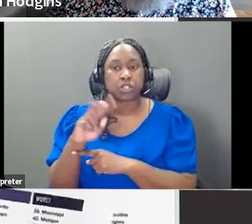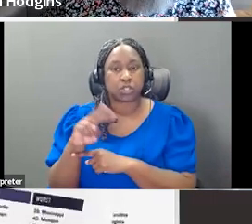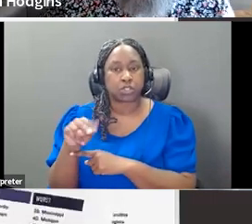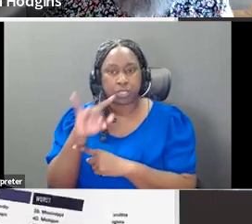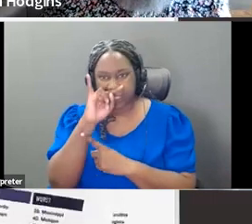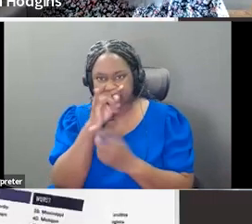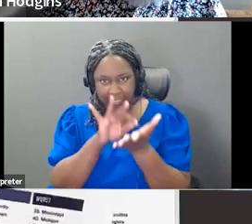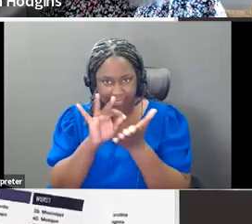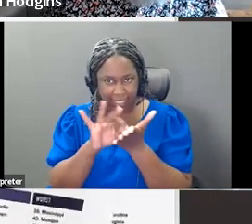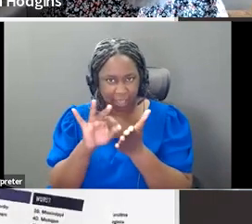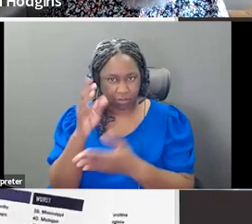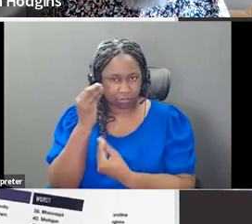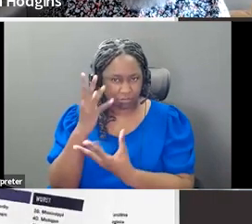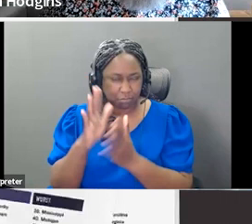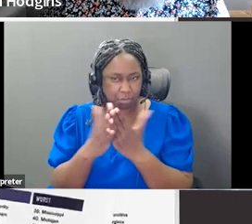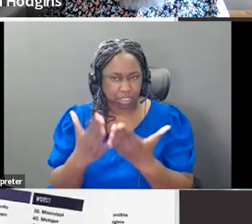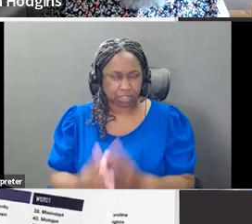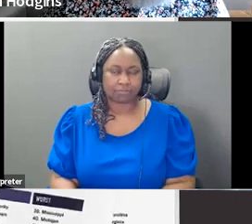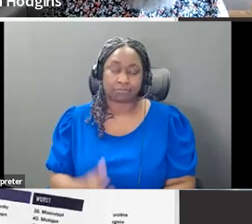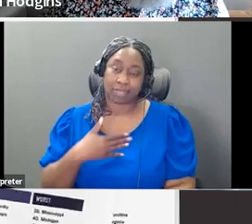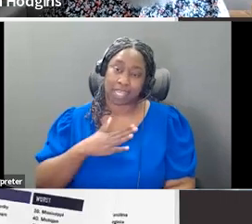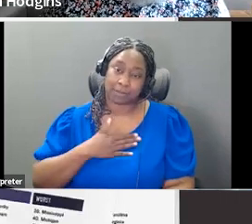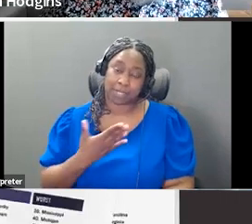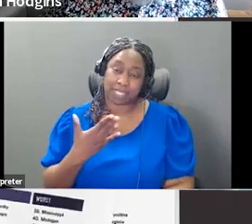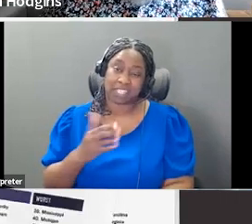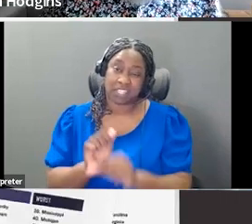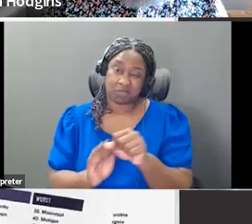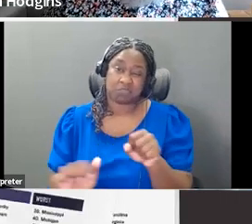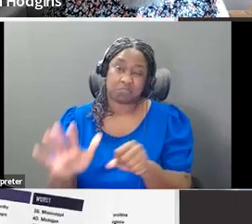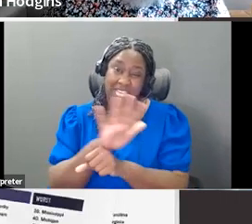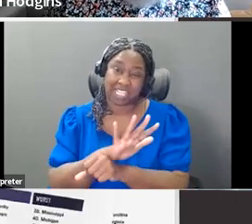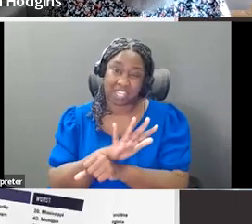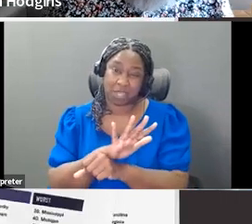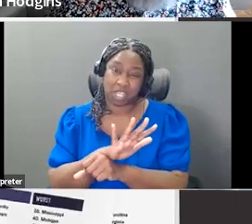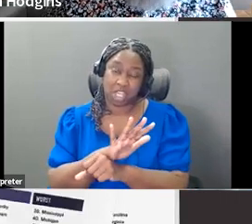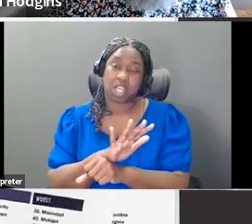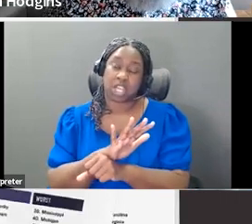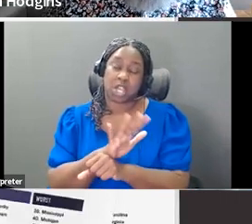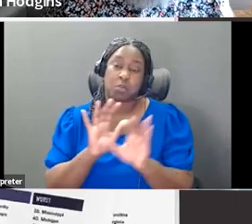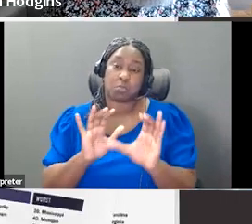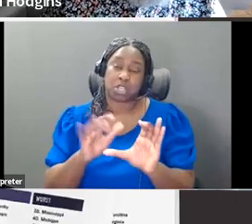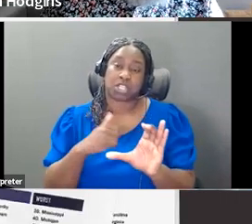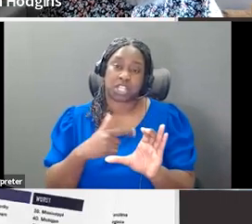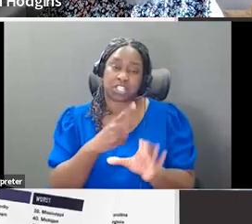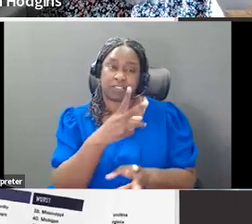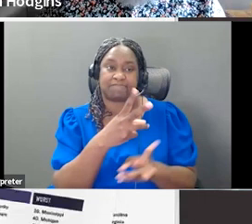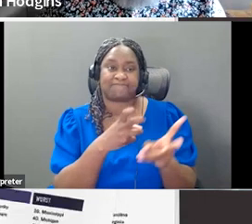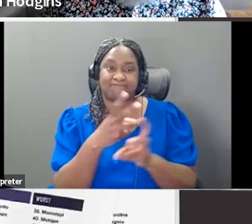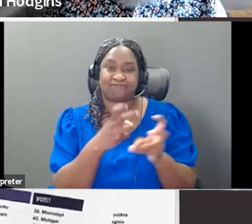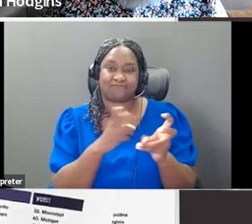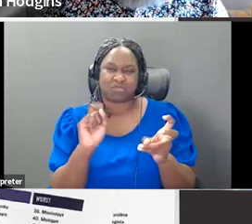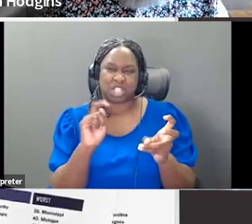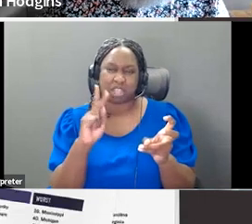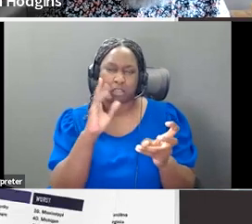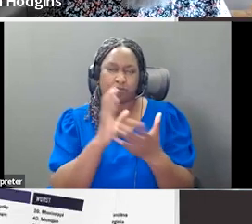book. And so first I want to admit that the pandemic pushed us to rely on stock photographs for the book. So we've continued that